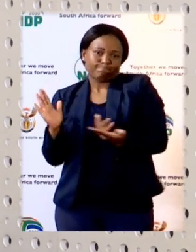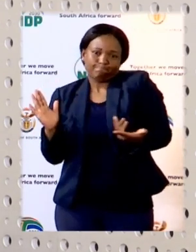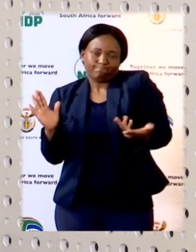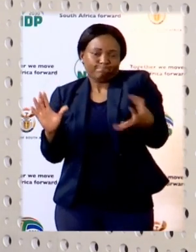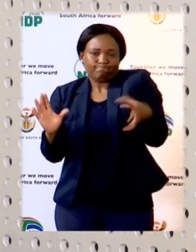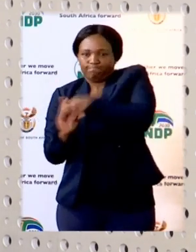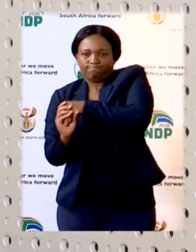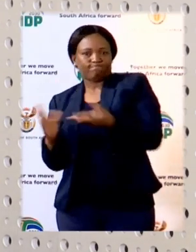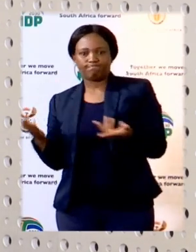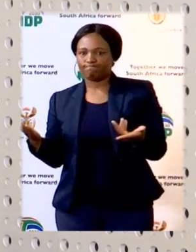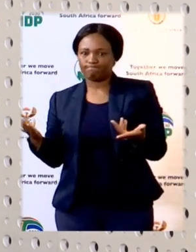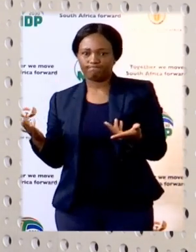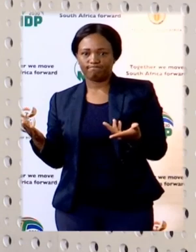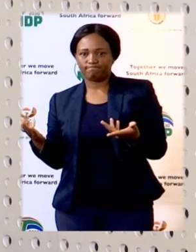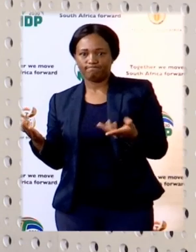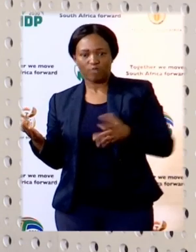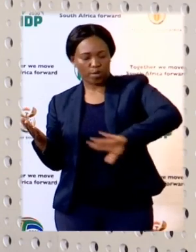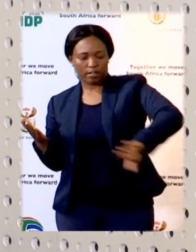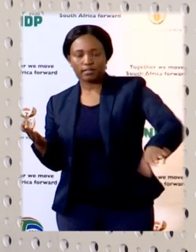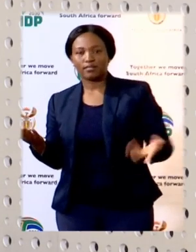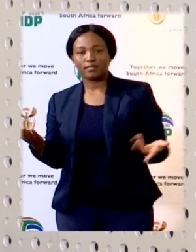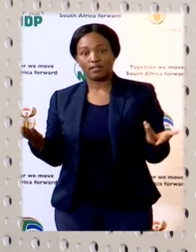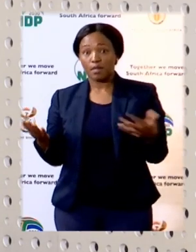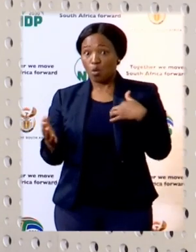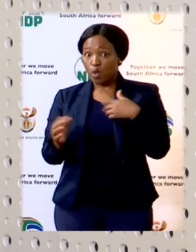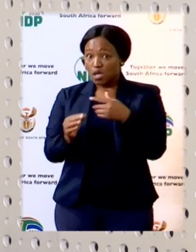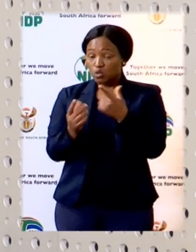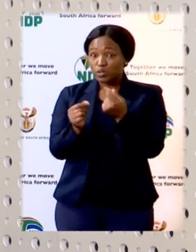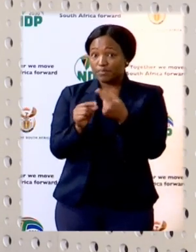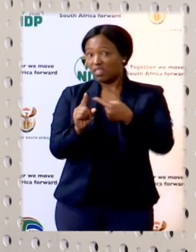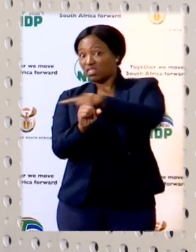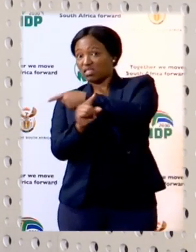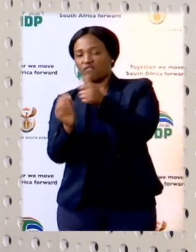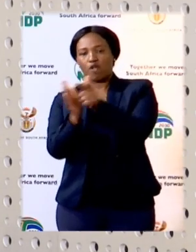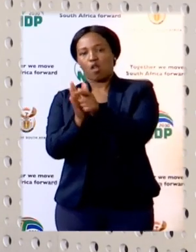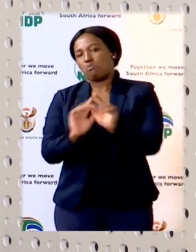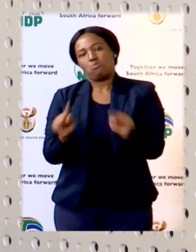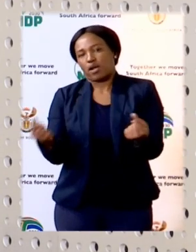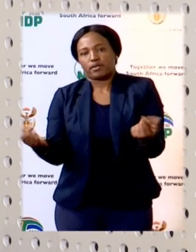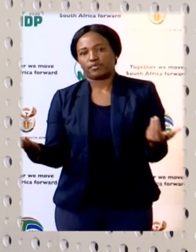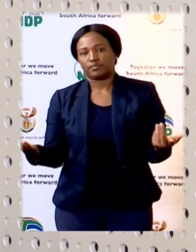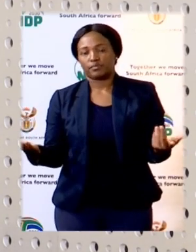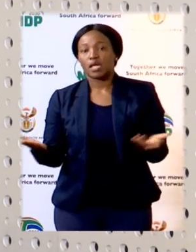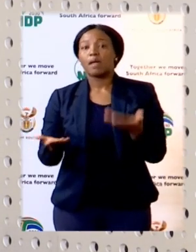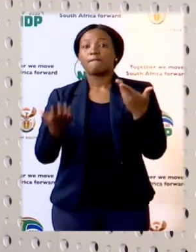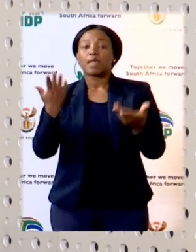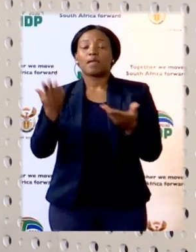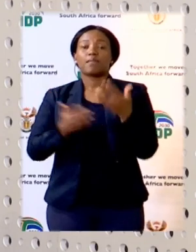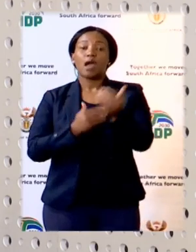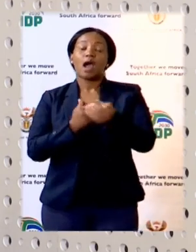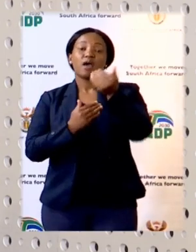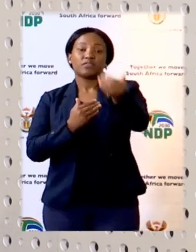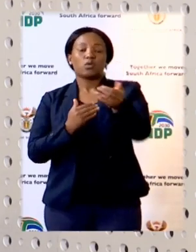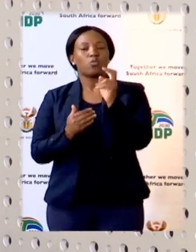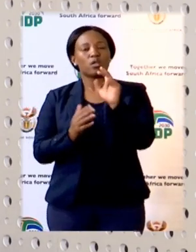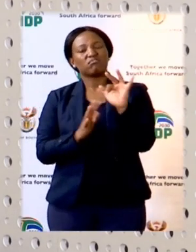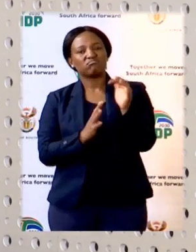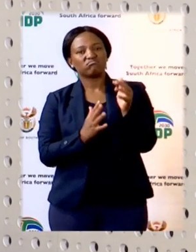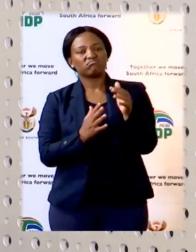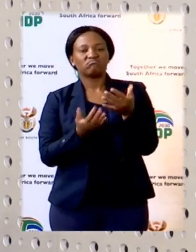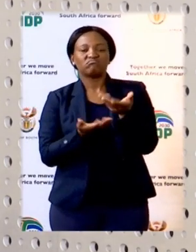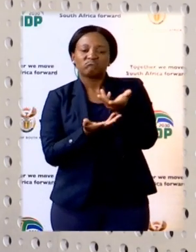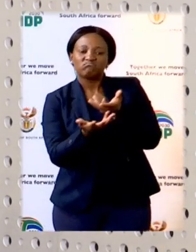can't do something illegal. Maybe what we are going to do is After this, we will have to relook at